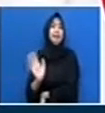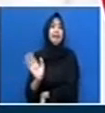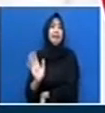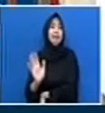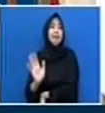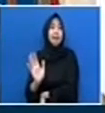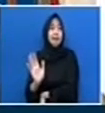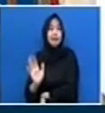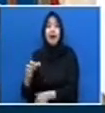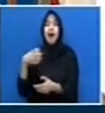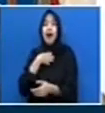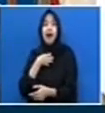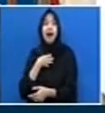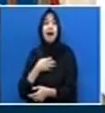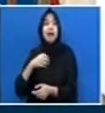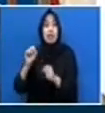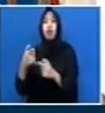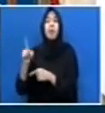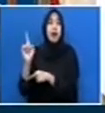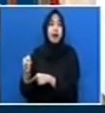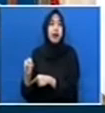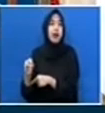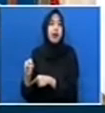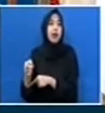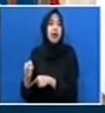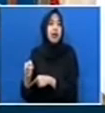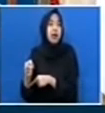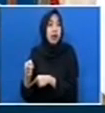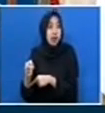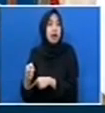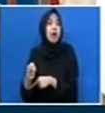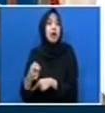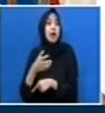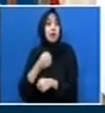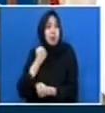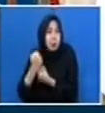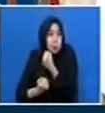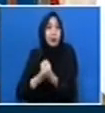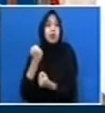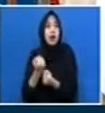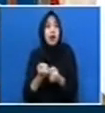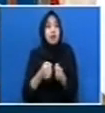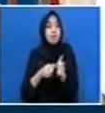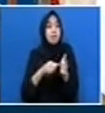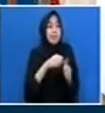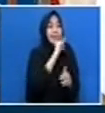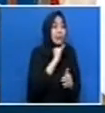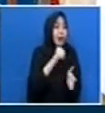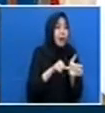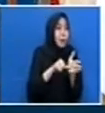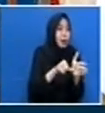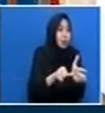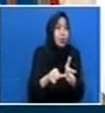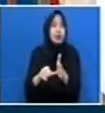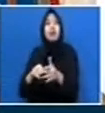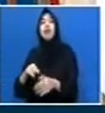life and a future for their children. And so we want to do everything we can to help both the